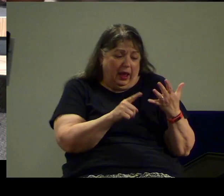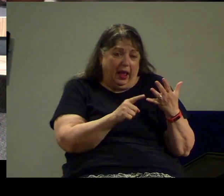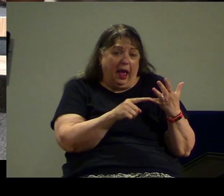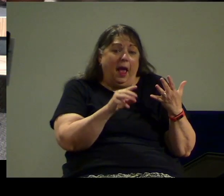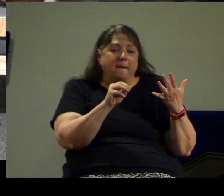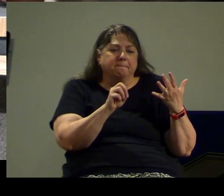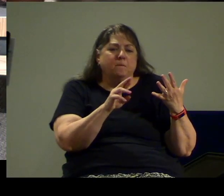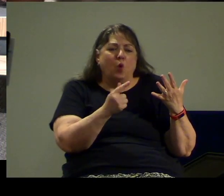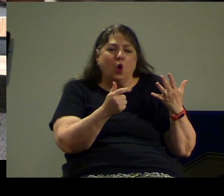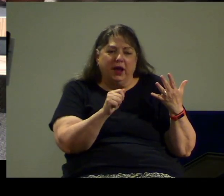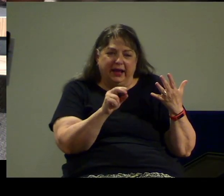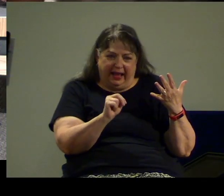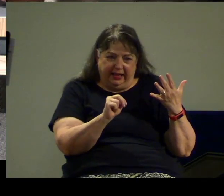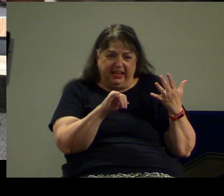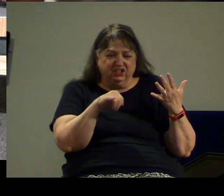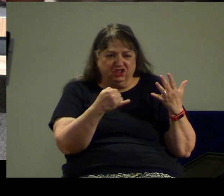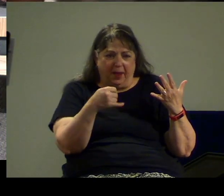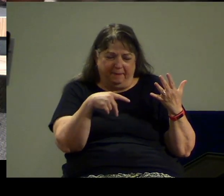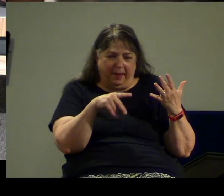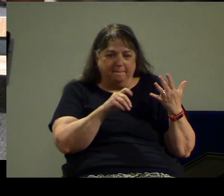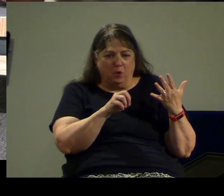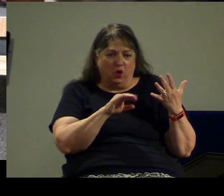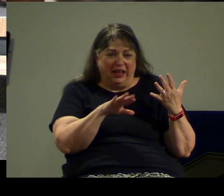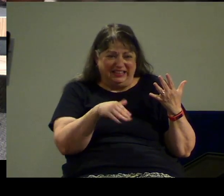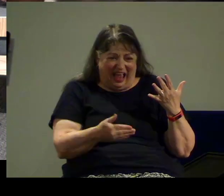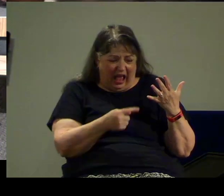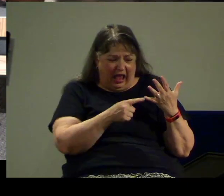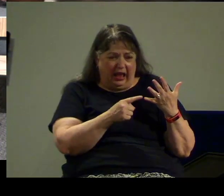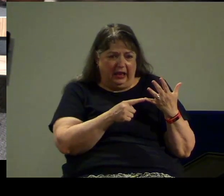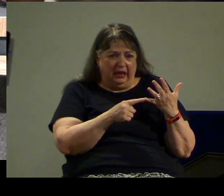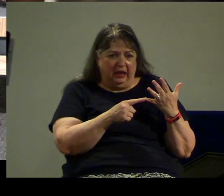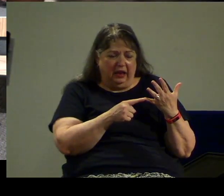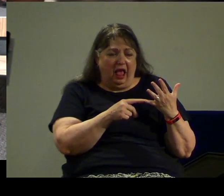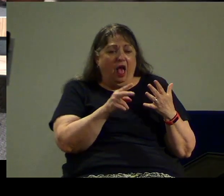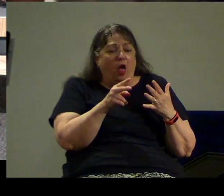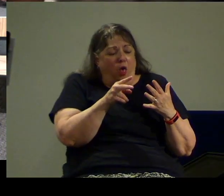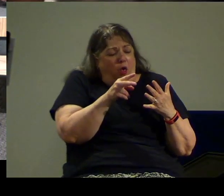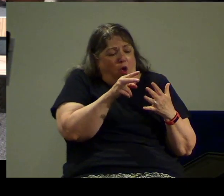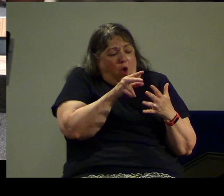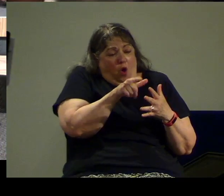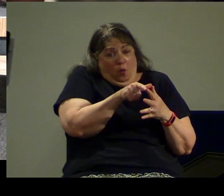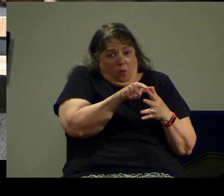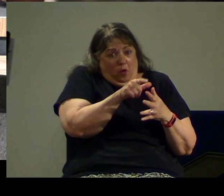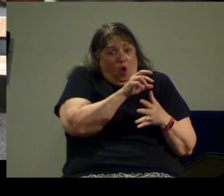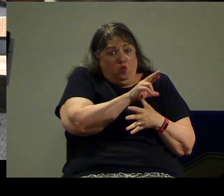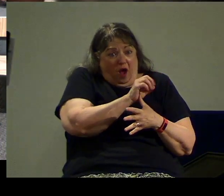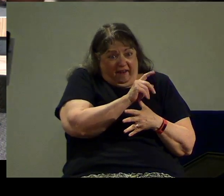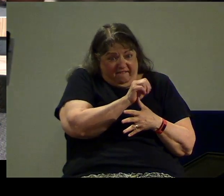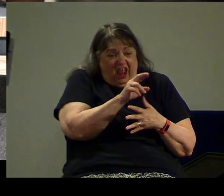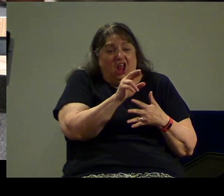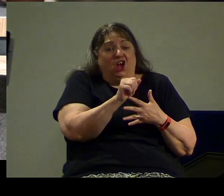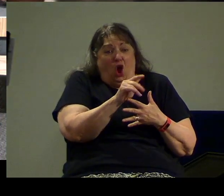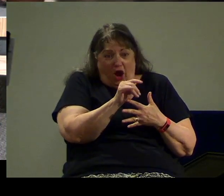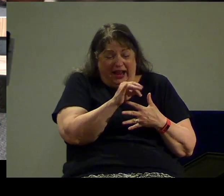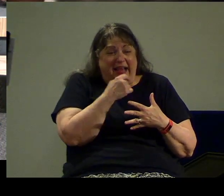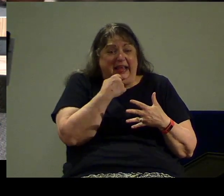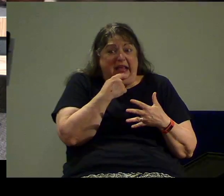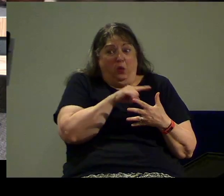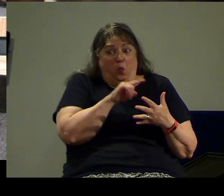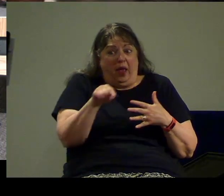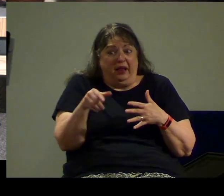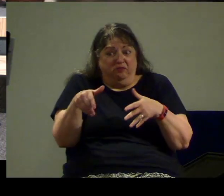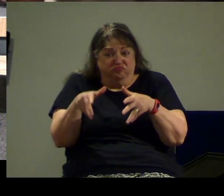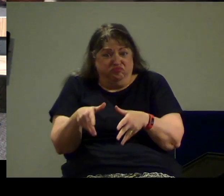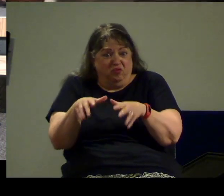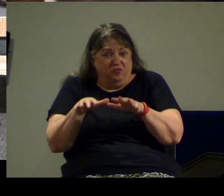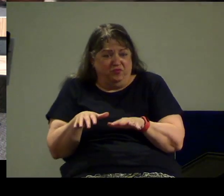J.P. Morgan, Rockefeller and Carnegie were at the gravesite, and they said, "We can't take our